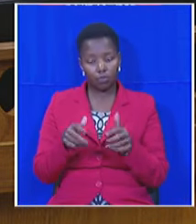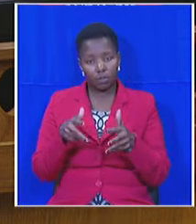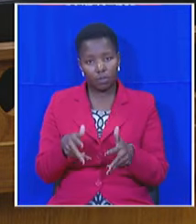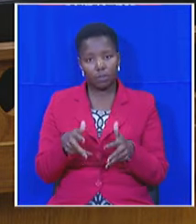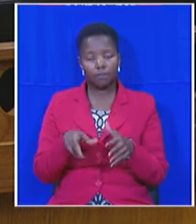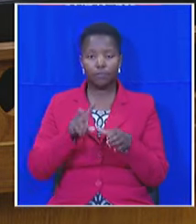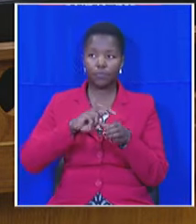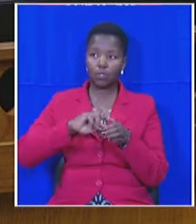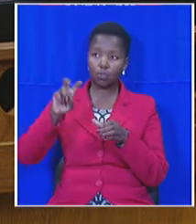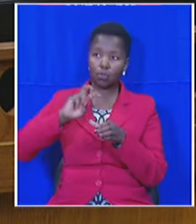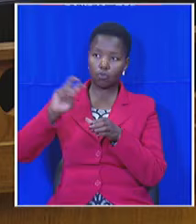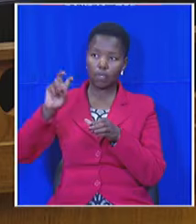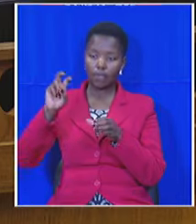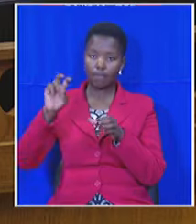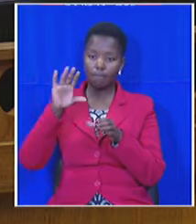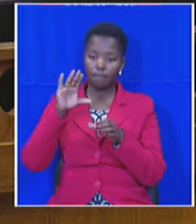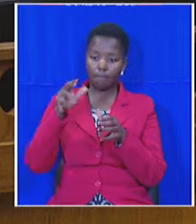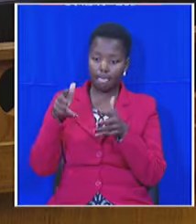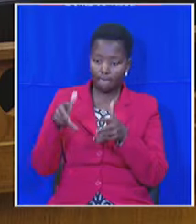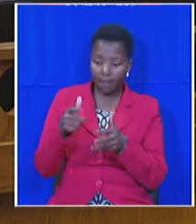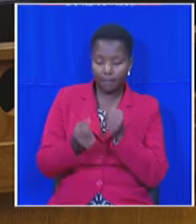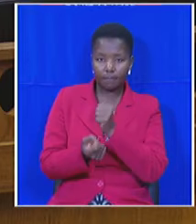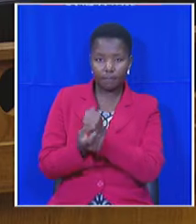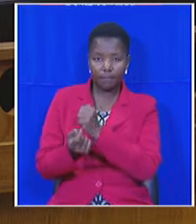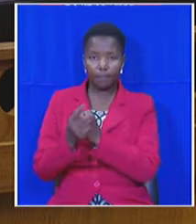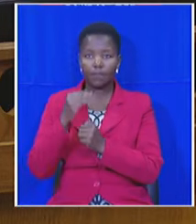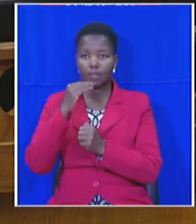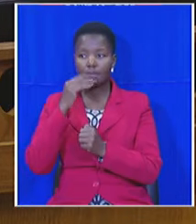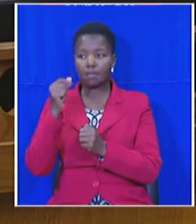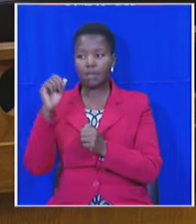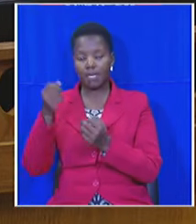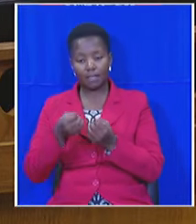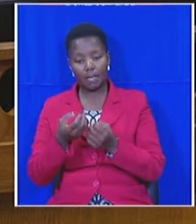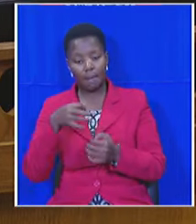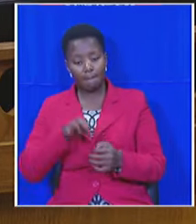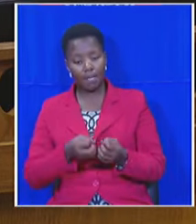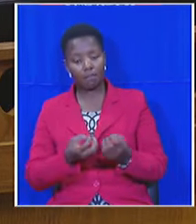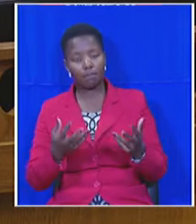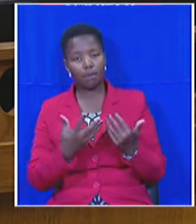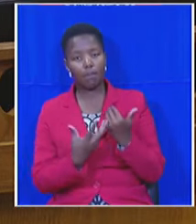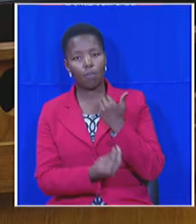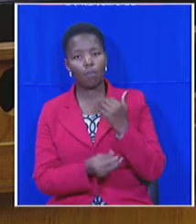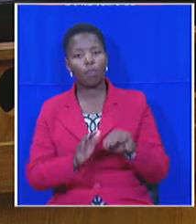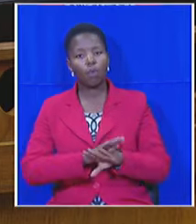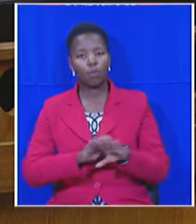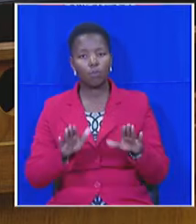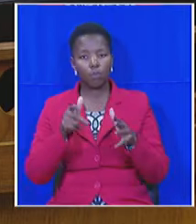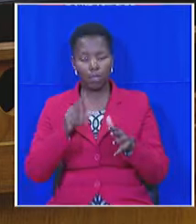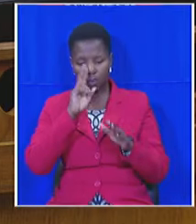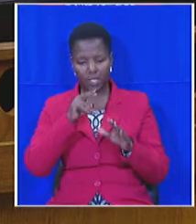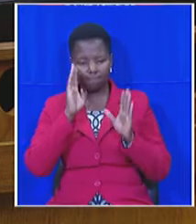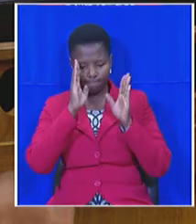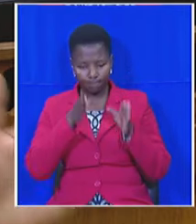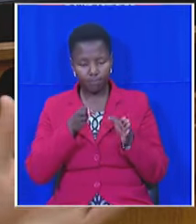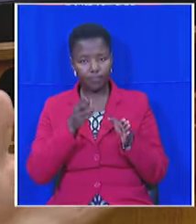tourism takes place does not imply that the money trickles down to the poor. Our debate must focus on actions required to deal